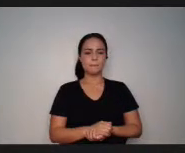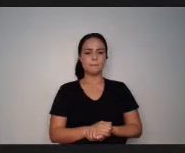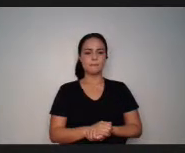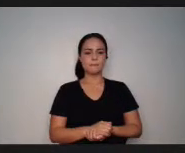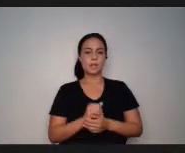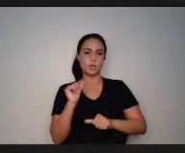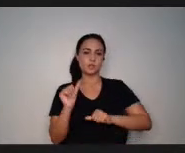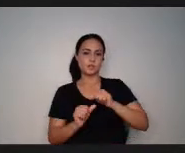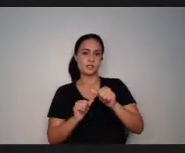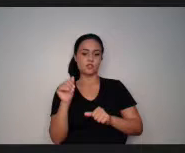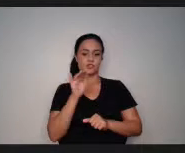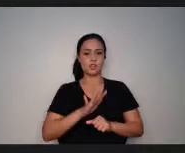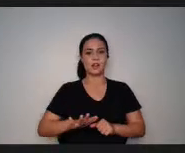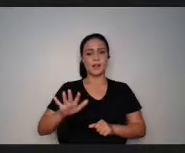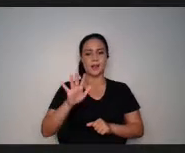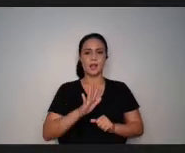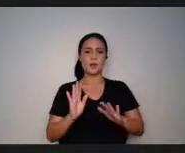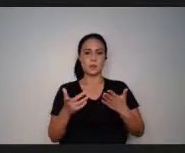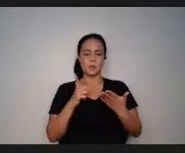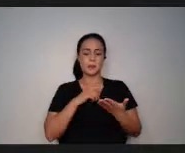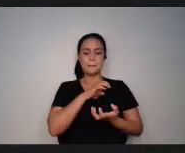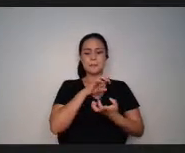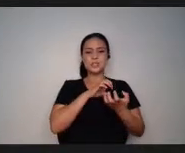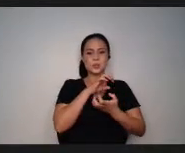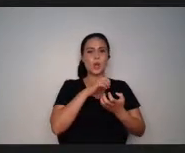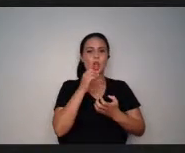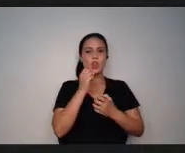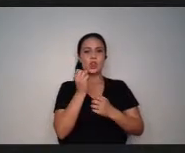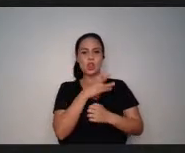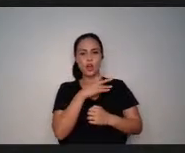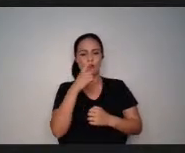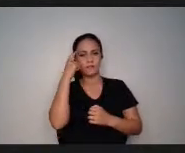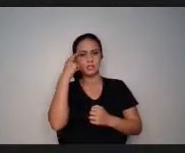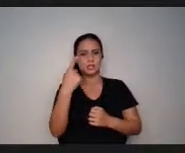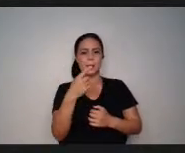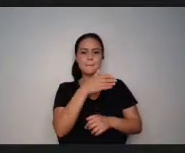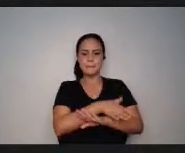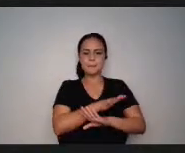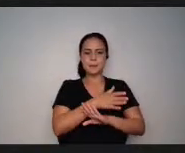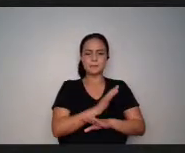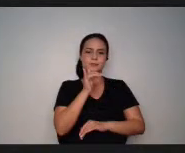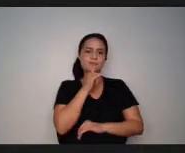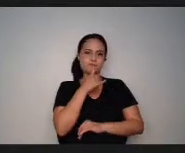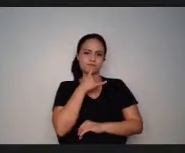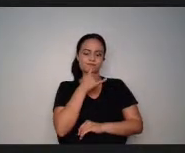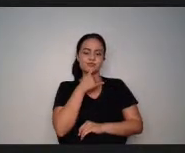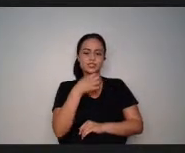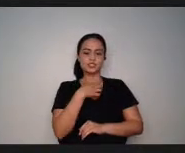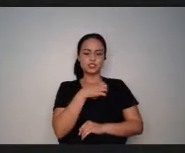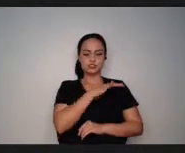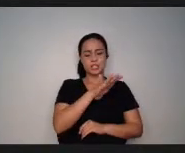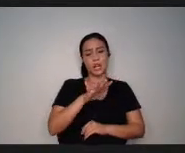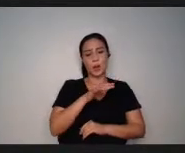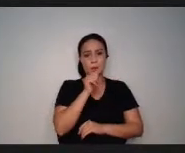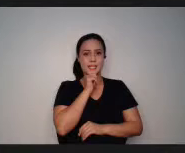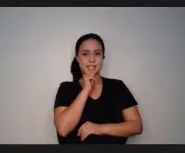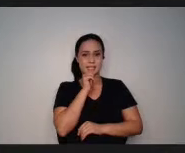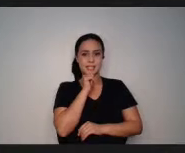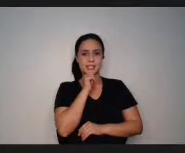geral. Então, é que tem uma mistura de novas e velhas. So there is a mix of all these practical ideas that